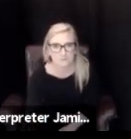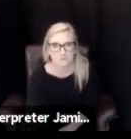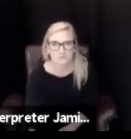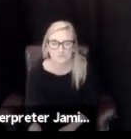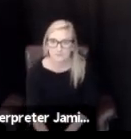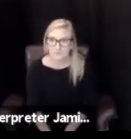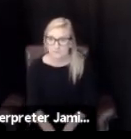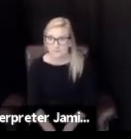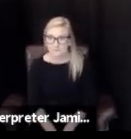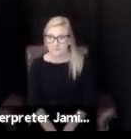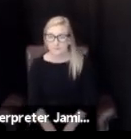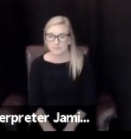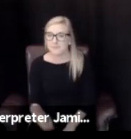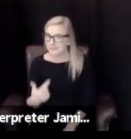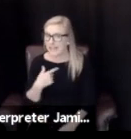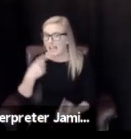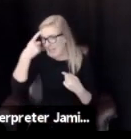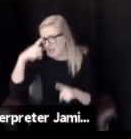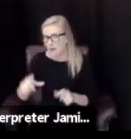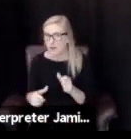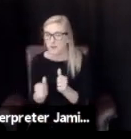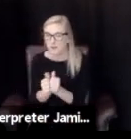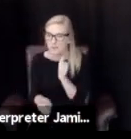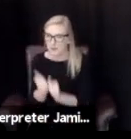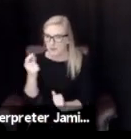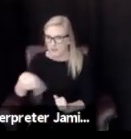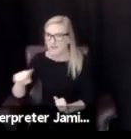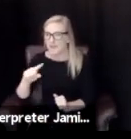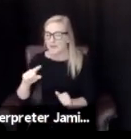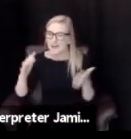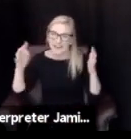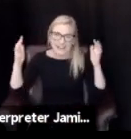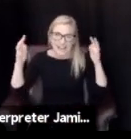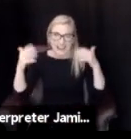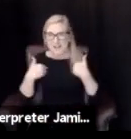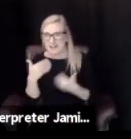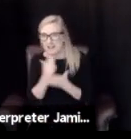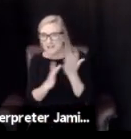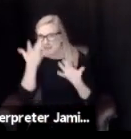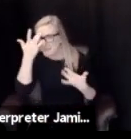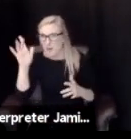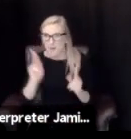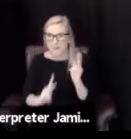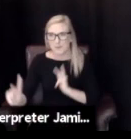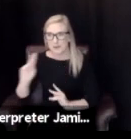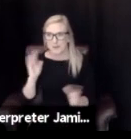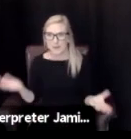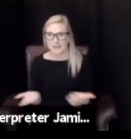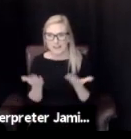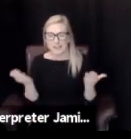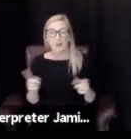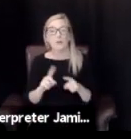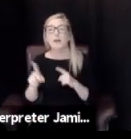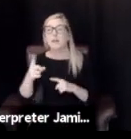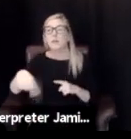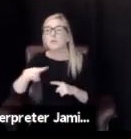The majority of you, I'm with the majority of you, yay! We got some smart people here. But those of you who said,